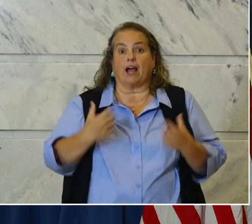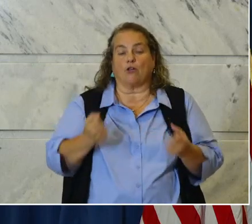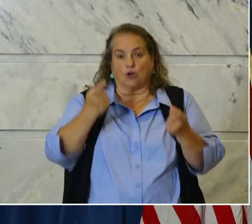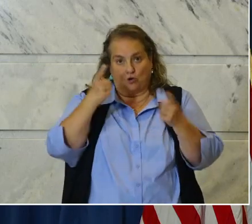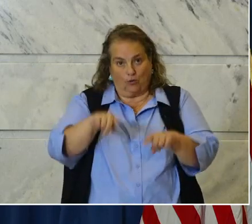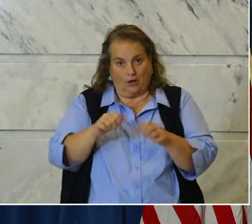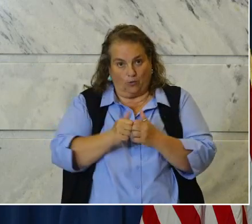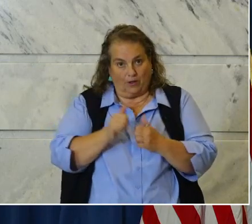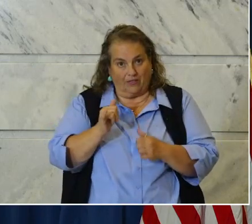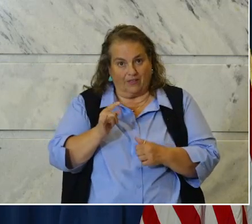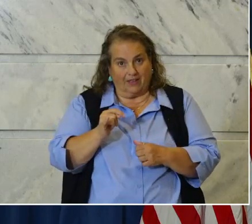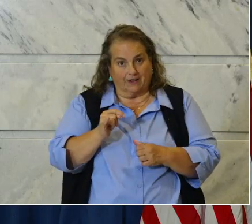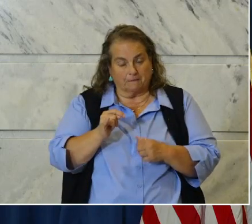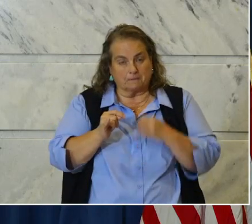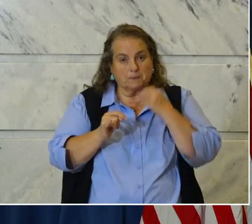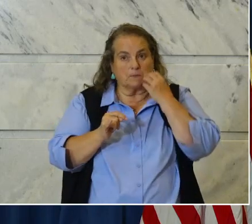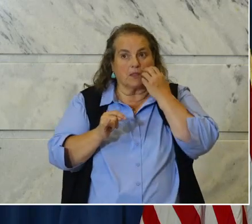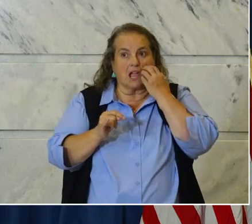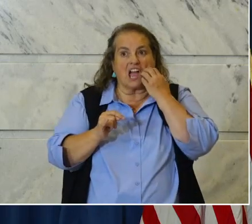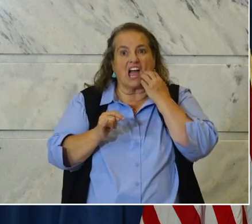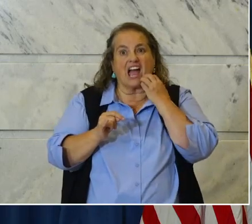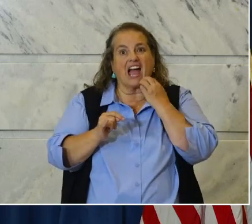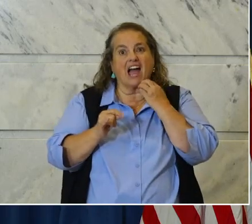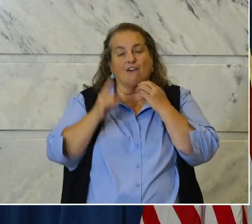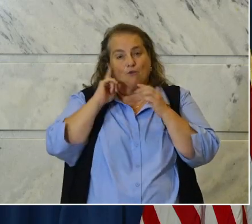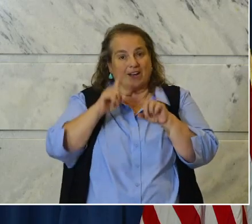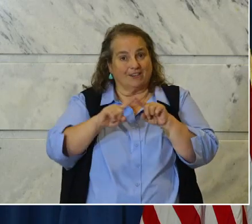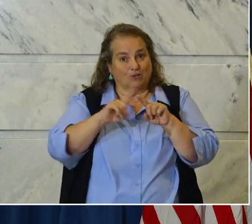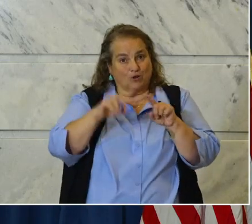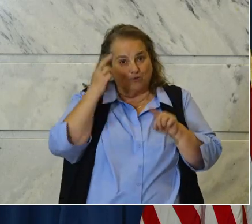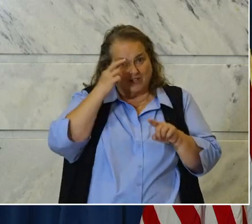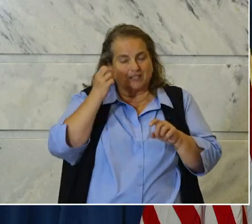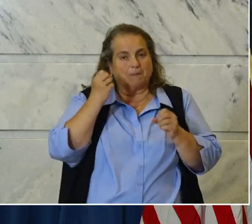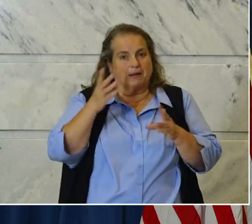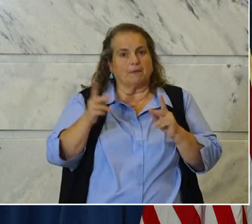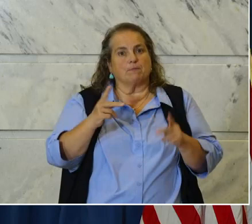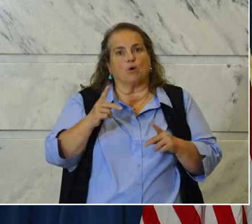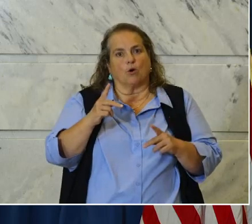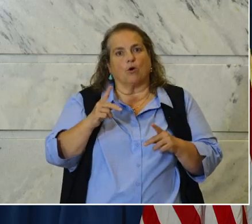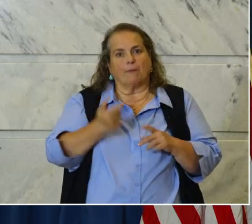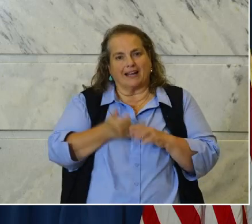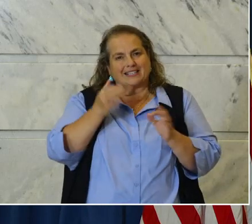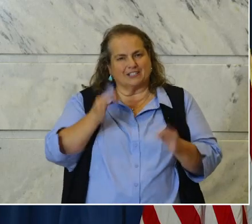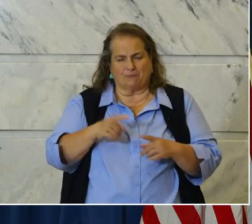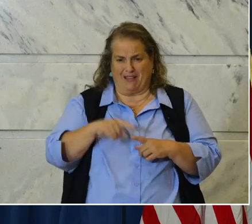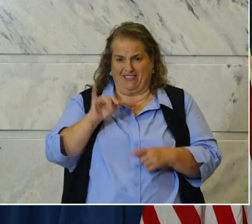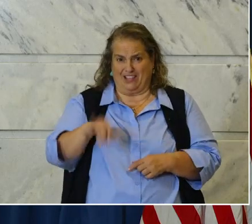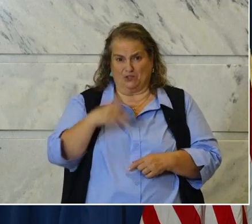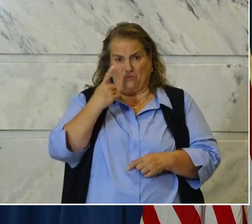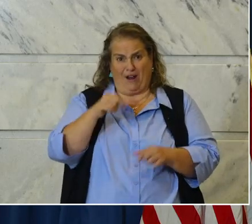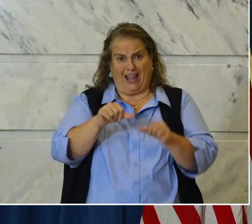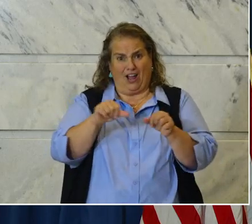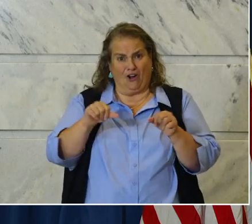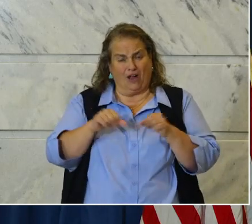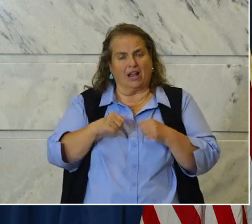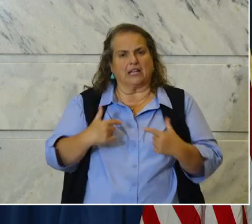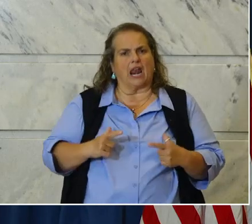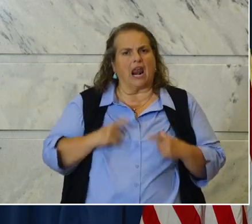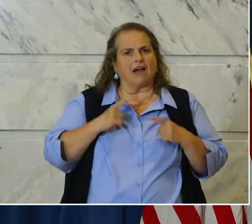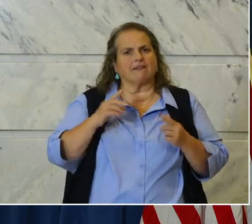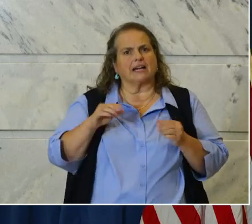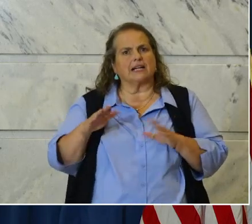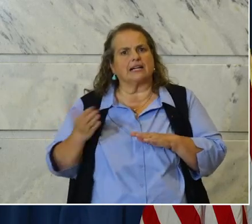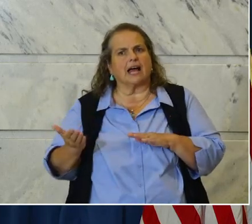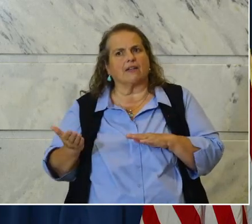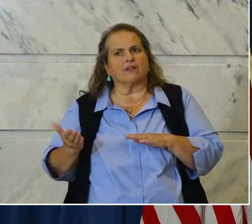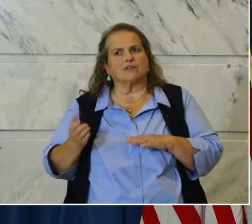pulling it back. Listen, we all, for different reasons, may make a mistake, but this is an area where it's a life and death situation often, and